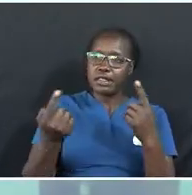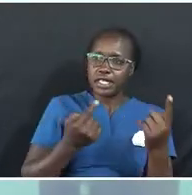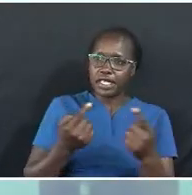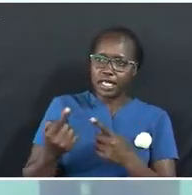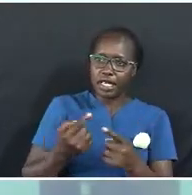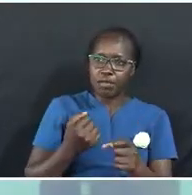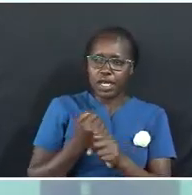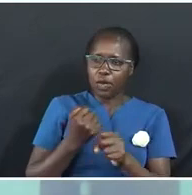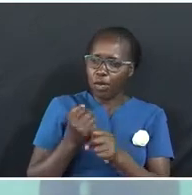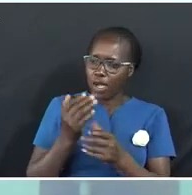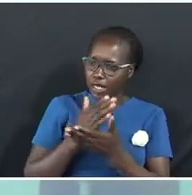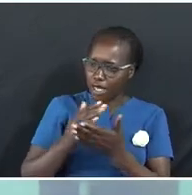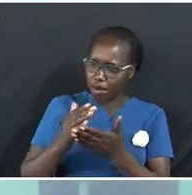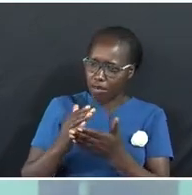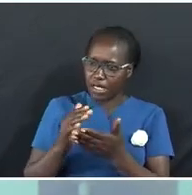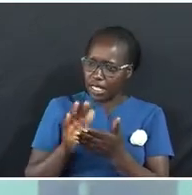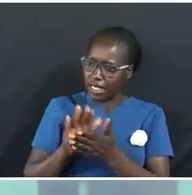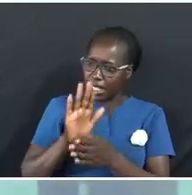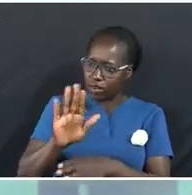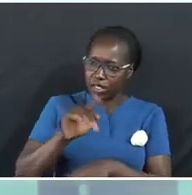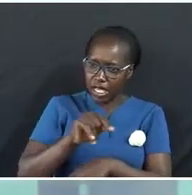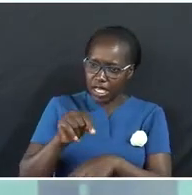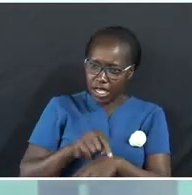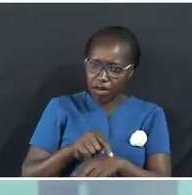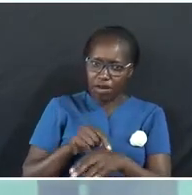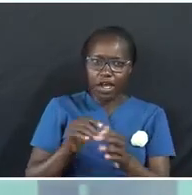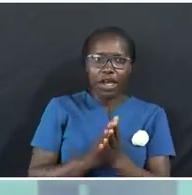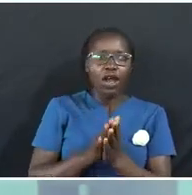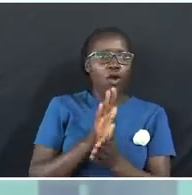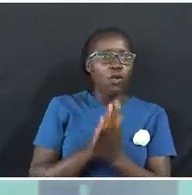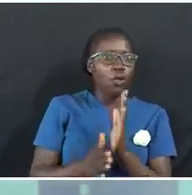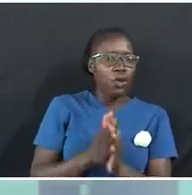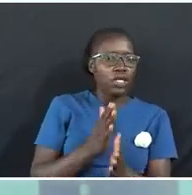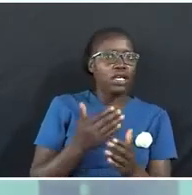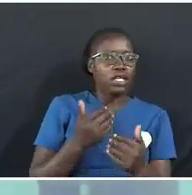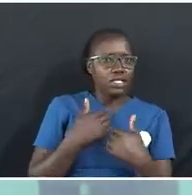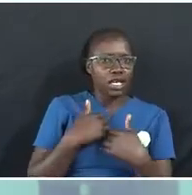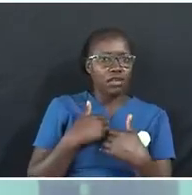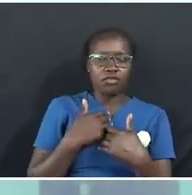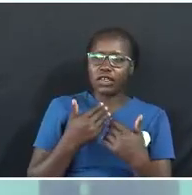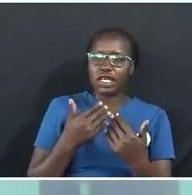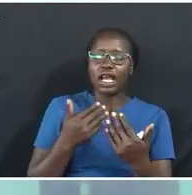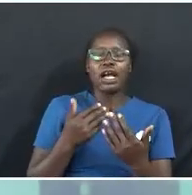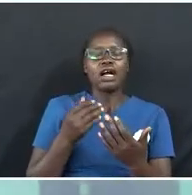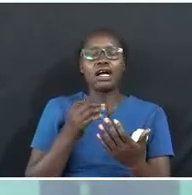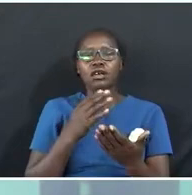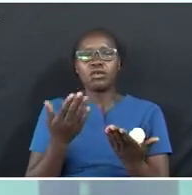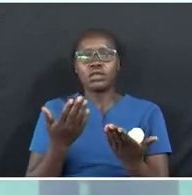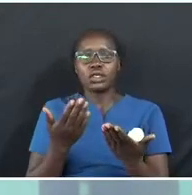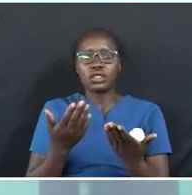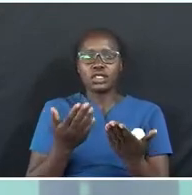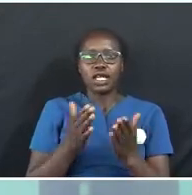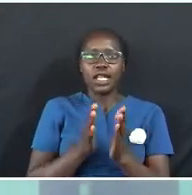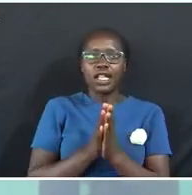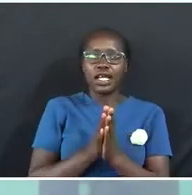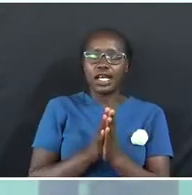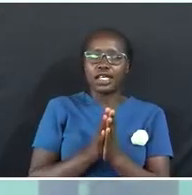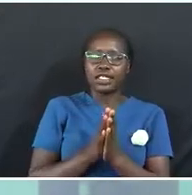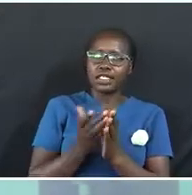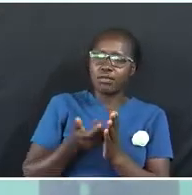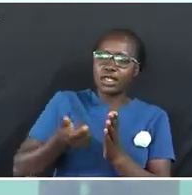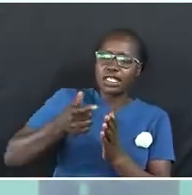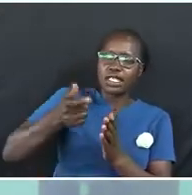they did their bit. That was their hour. Without having a base, the church could have collapsed somewhere in